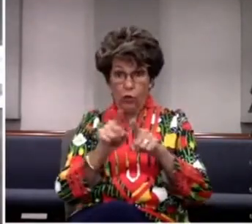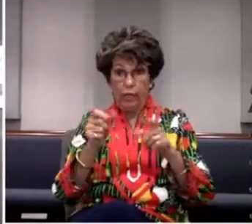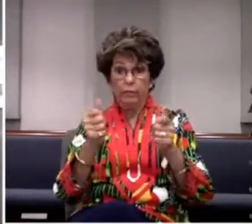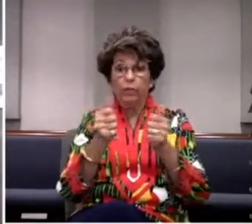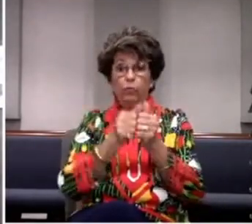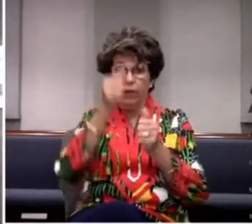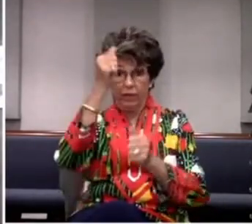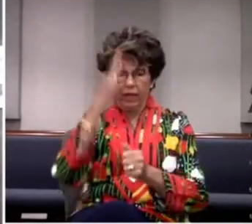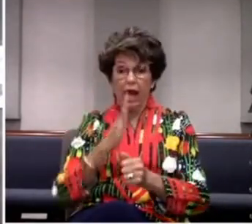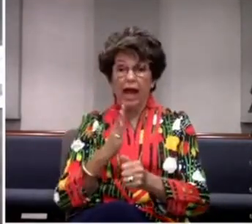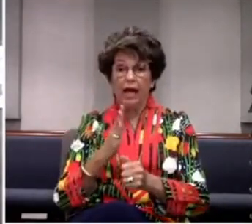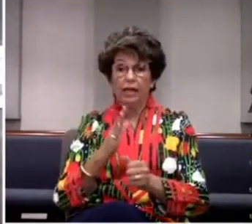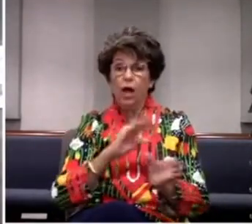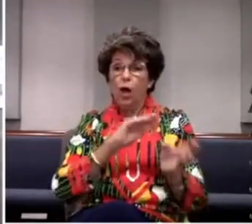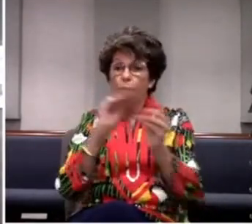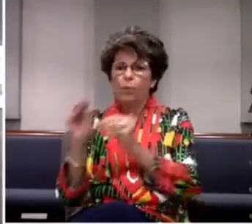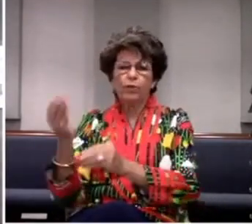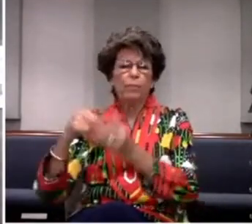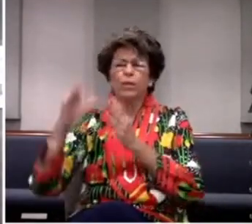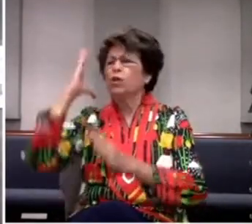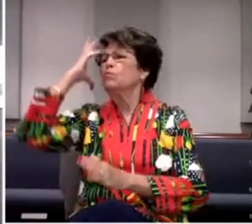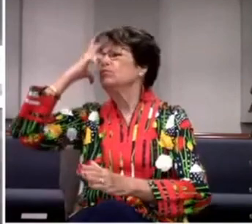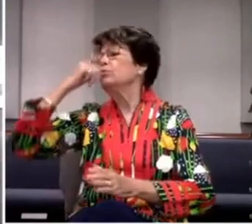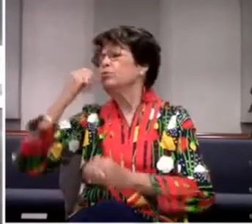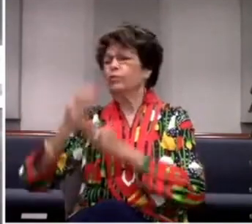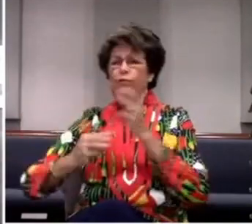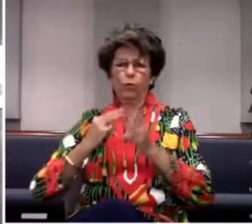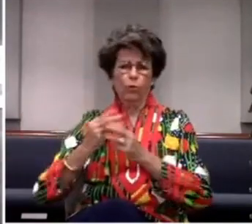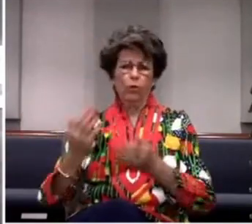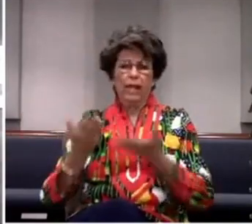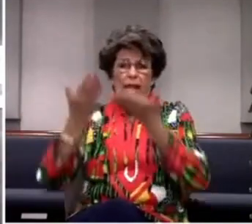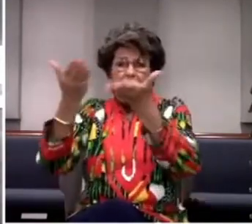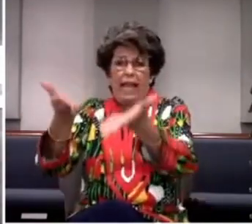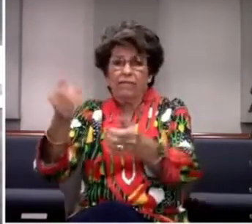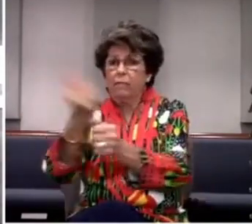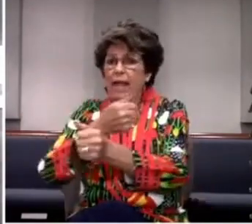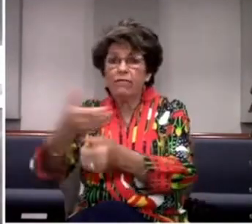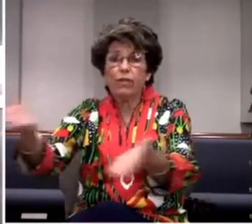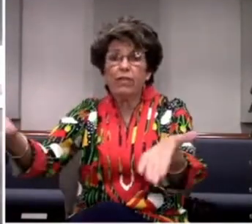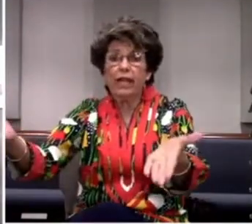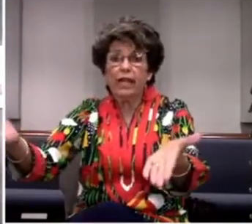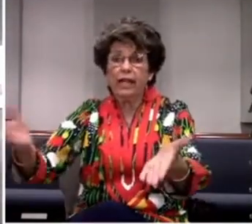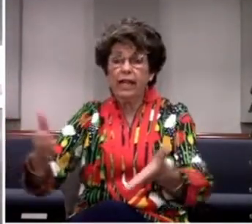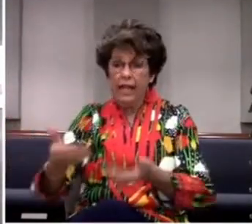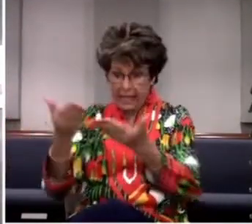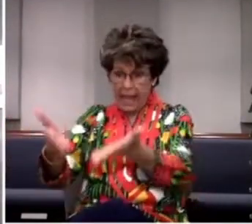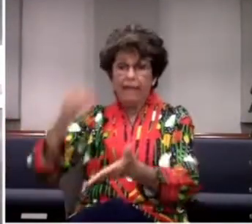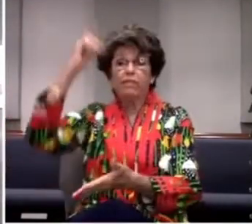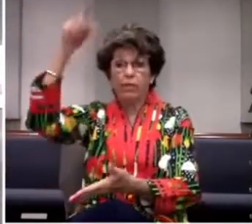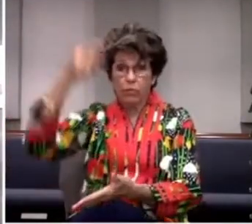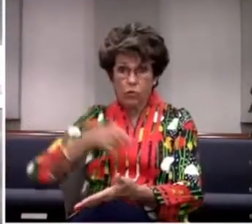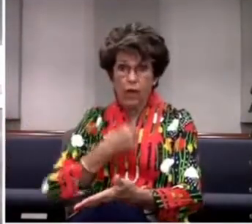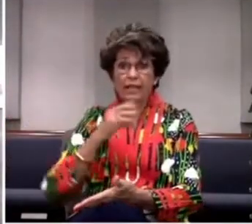God. Put them in a beautiful world, provided everything for them, gave them his grace and his